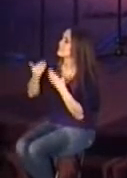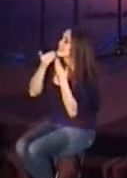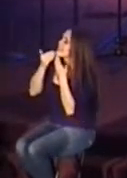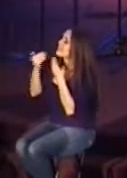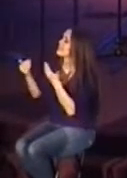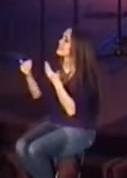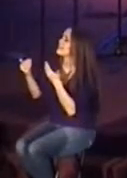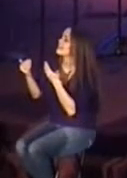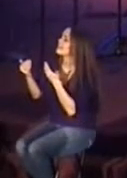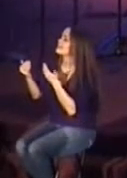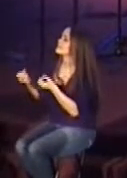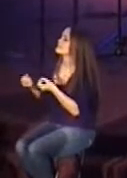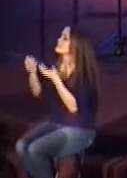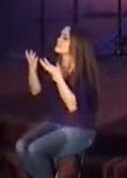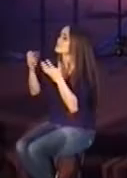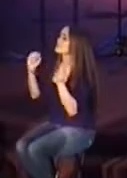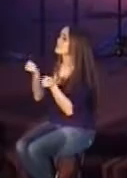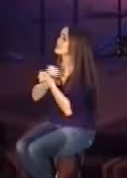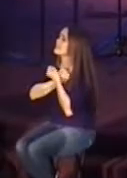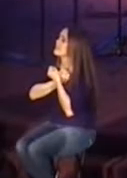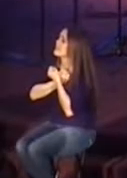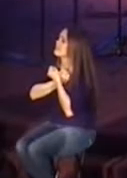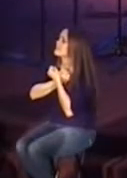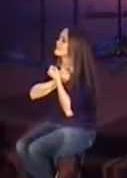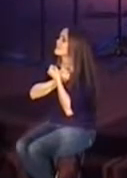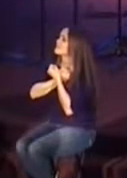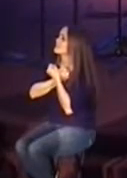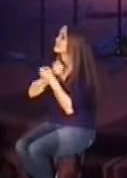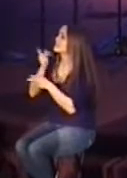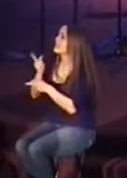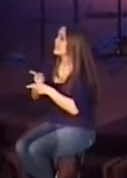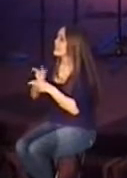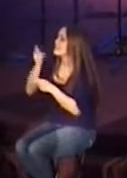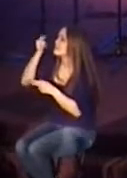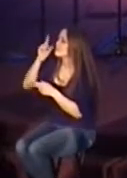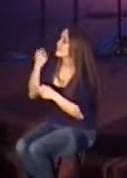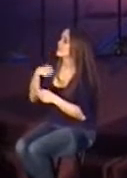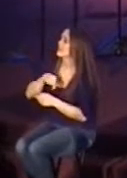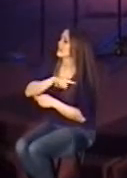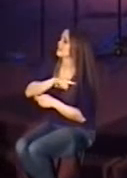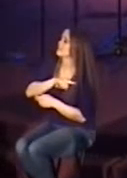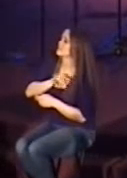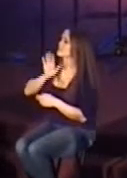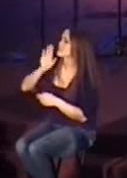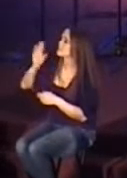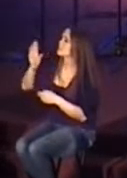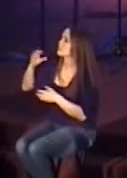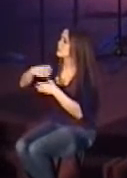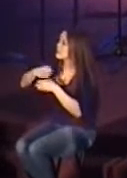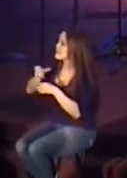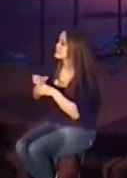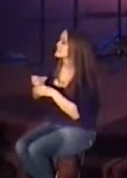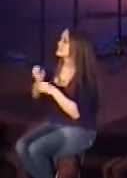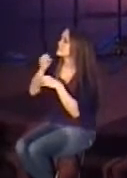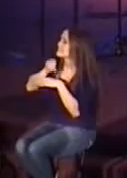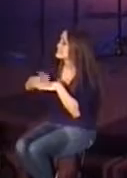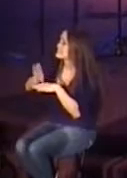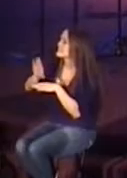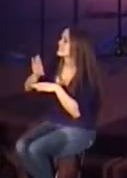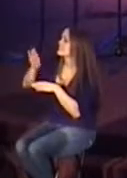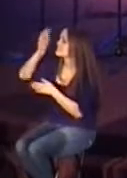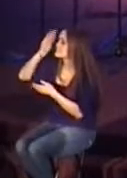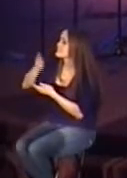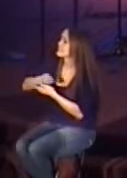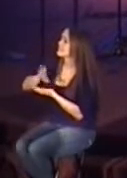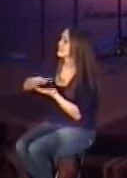you so much for your love and for your care for us as your creation, that you would send your Son to die for